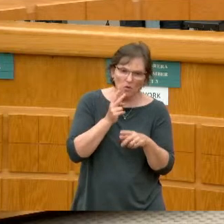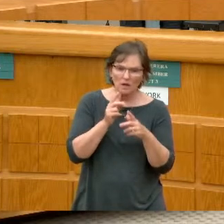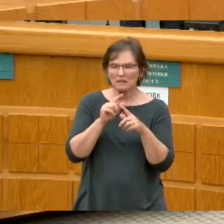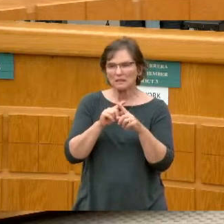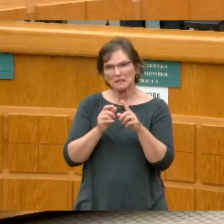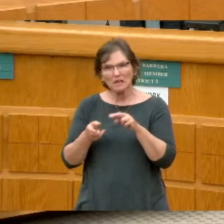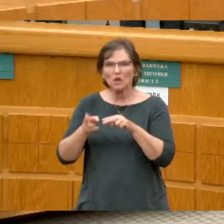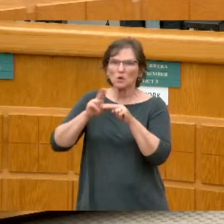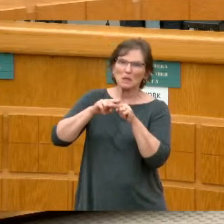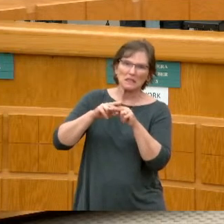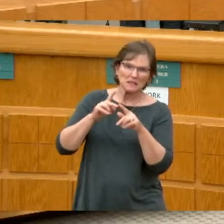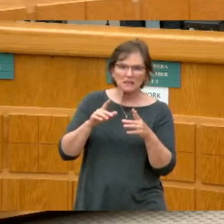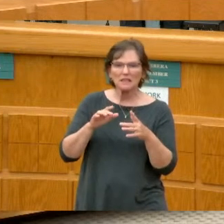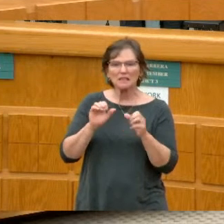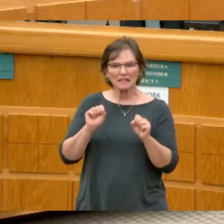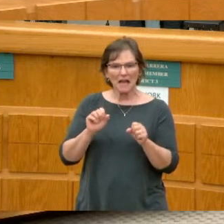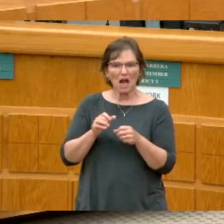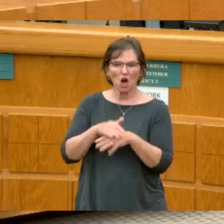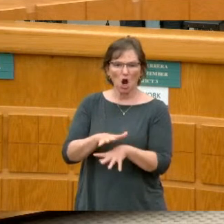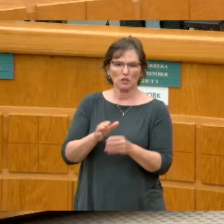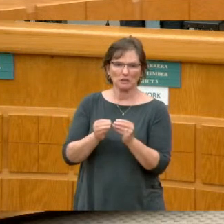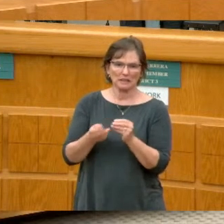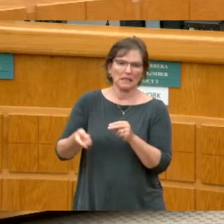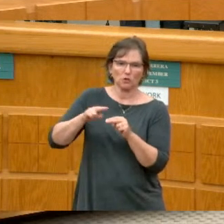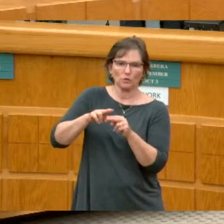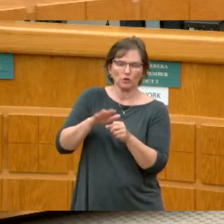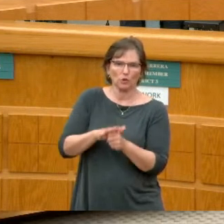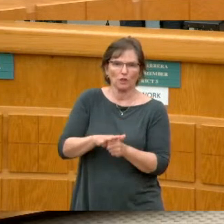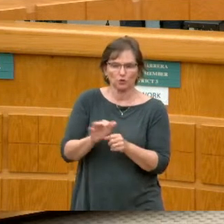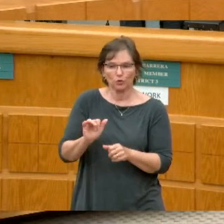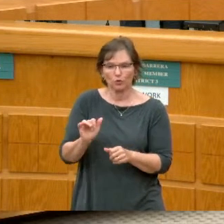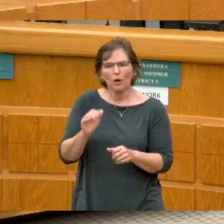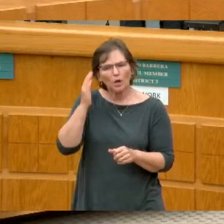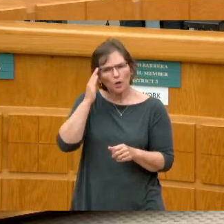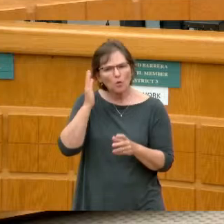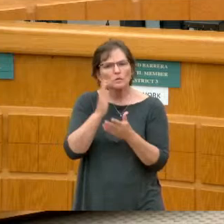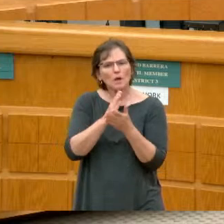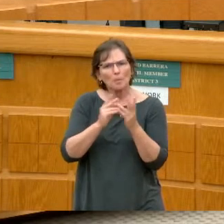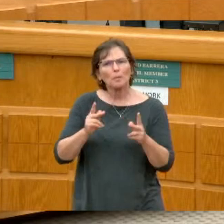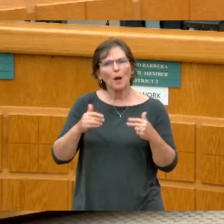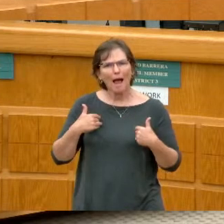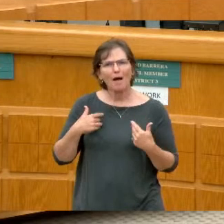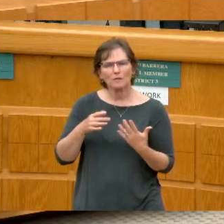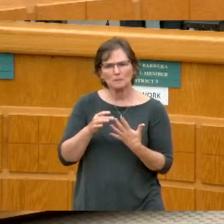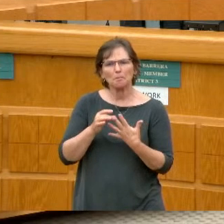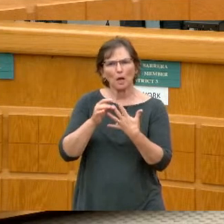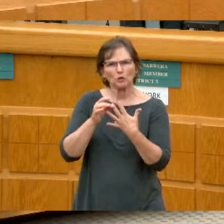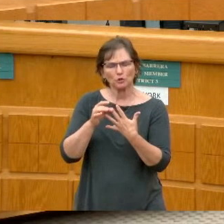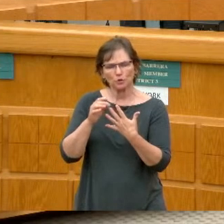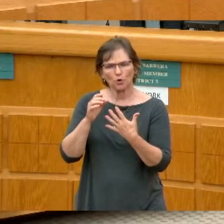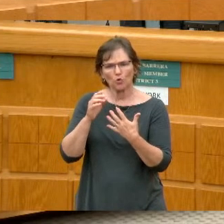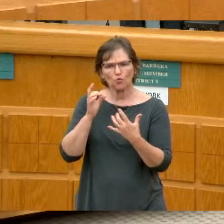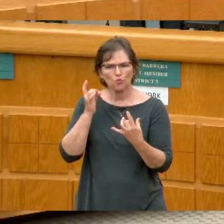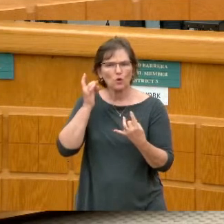course, we always worry about the increased use of tobacco, alcohol, or any other substances. And so how we respond to stress during